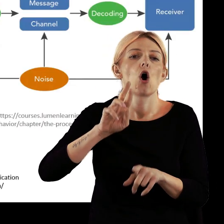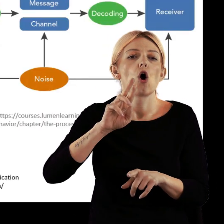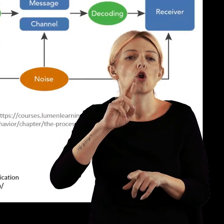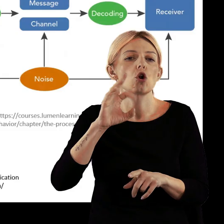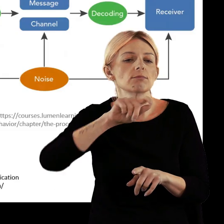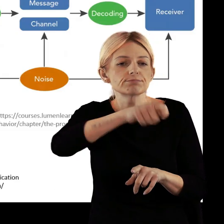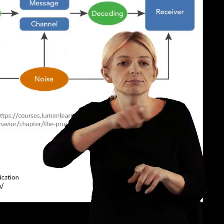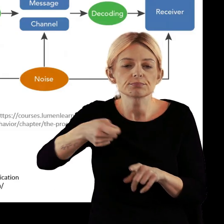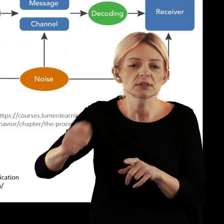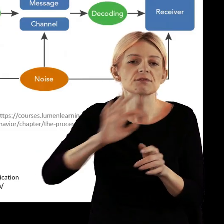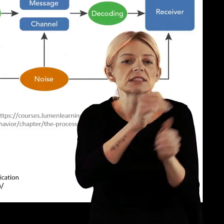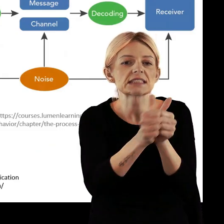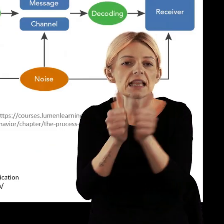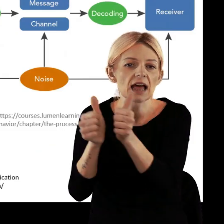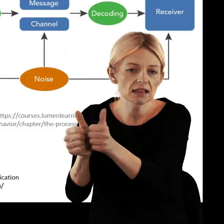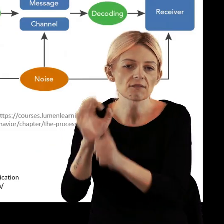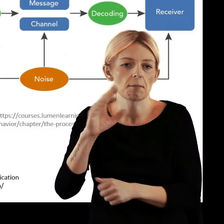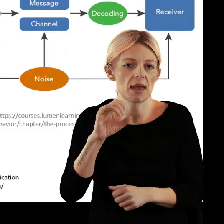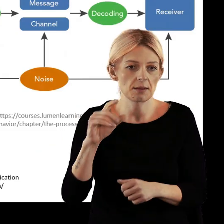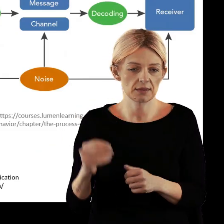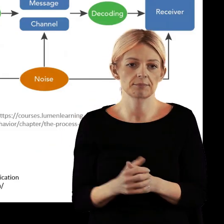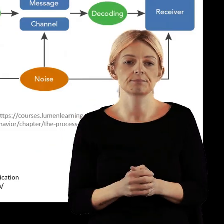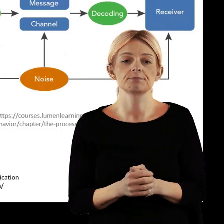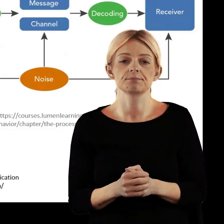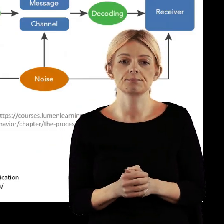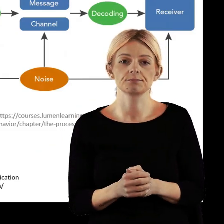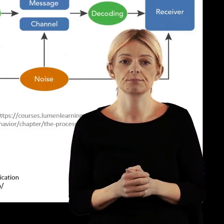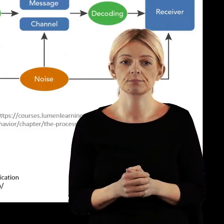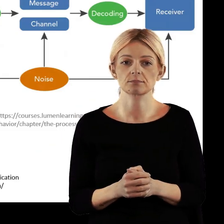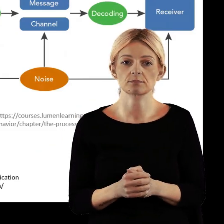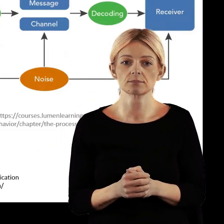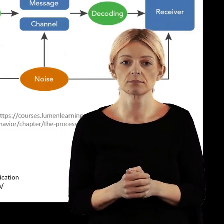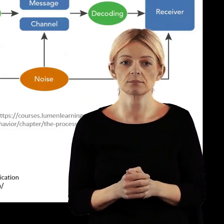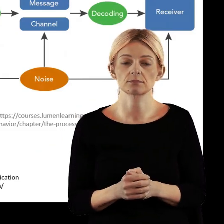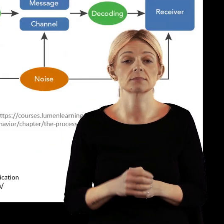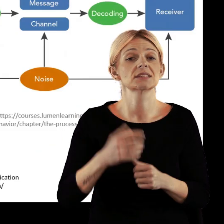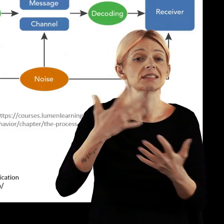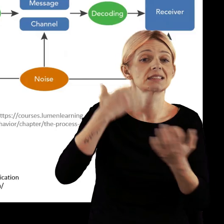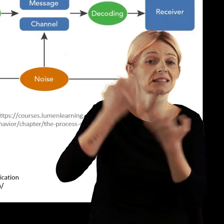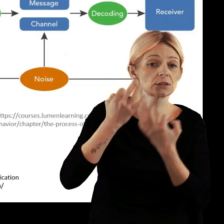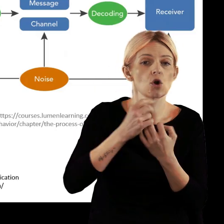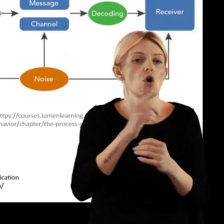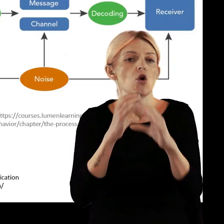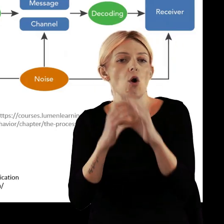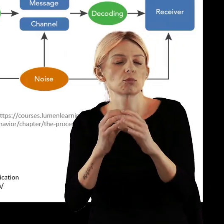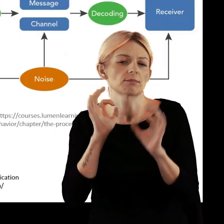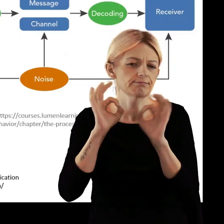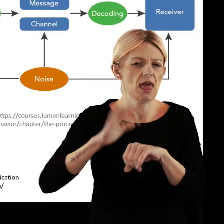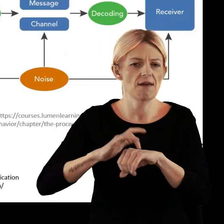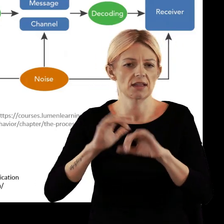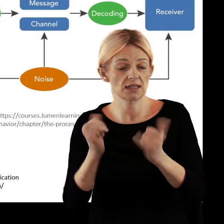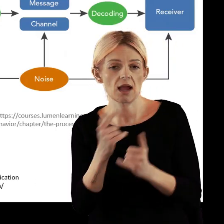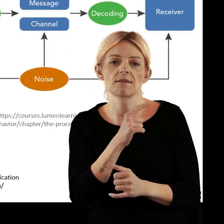In order to consider how to communicate effectively, it is worth discussing the communication